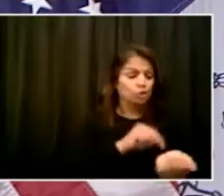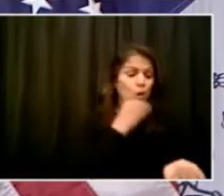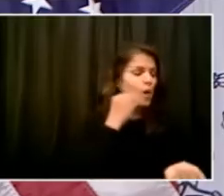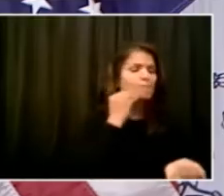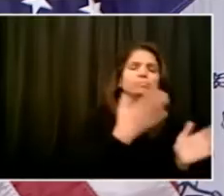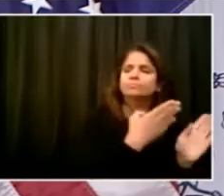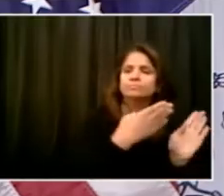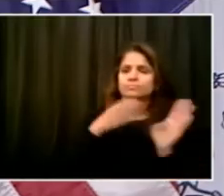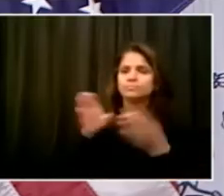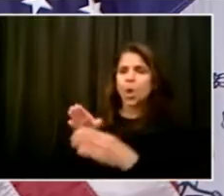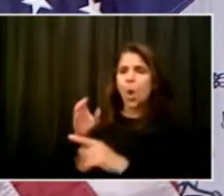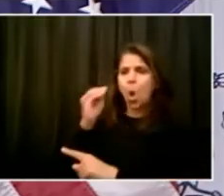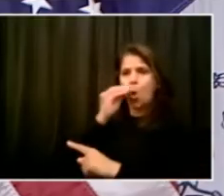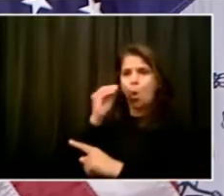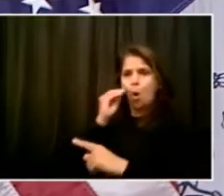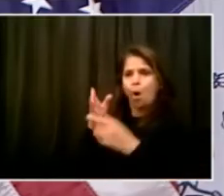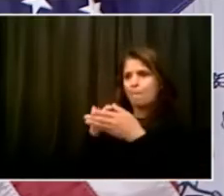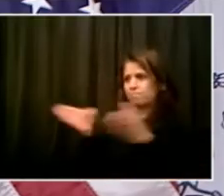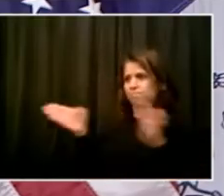here.